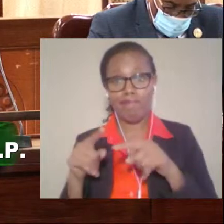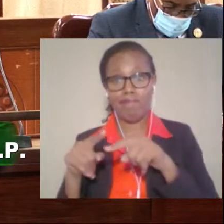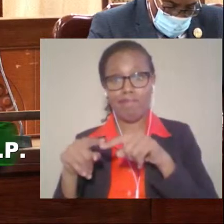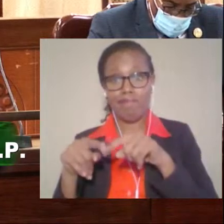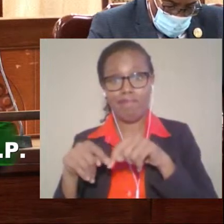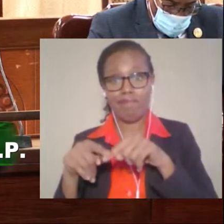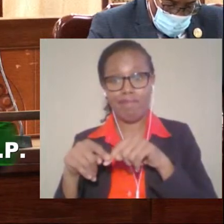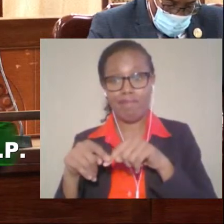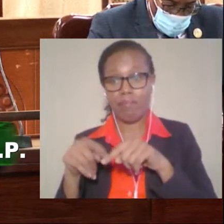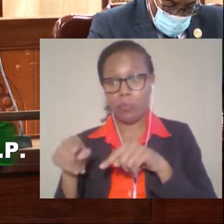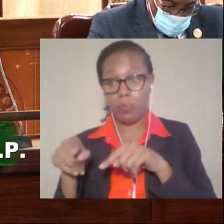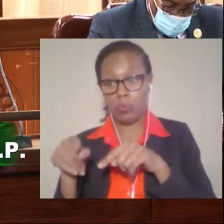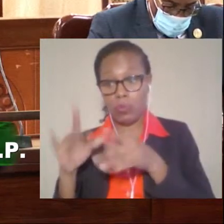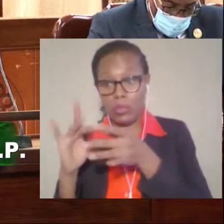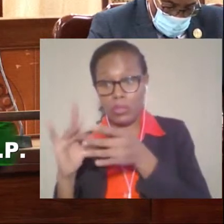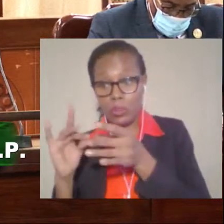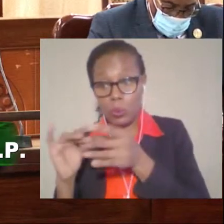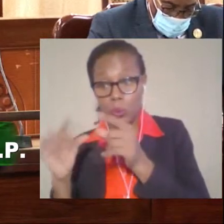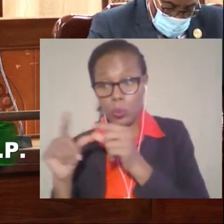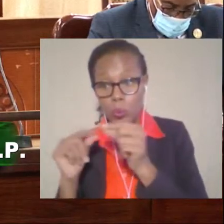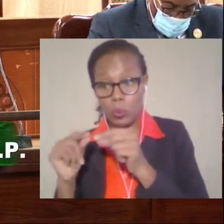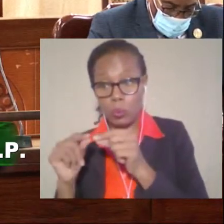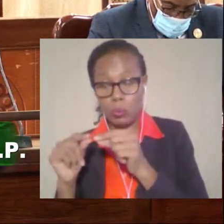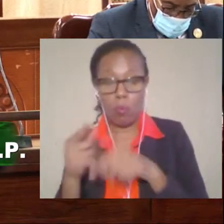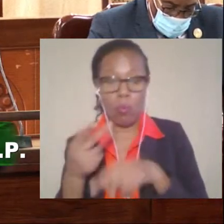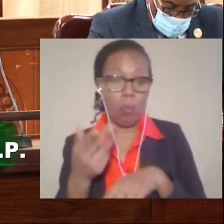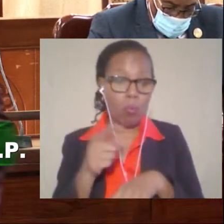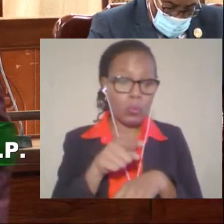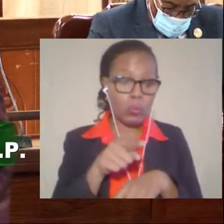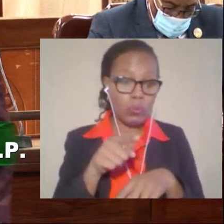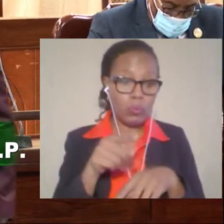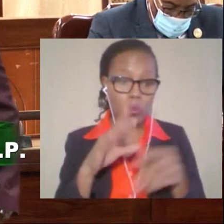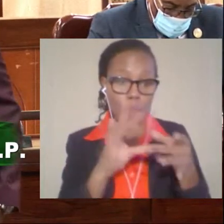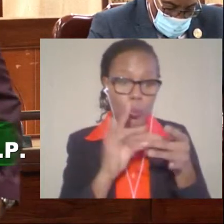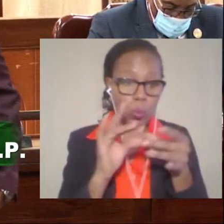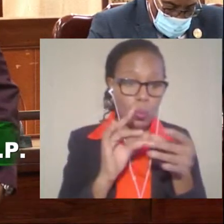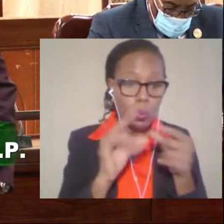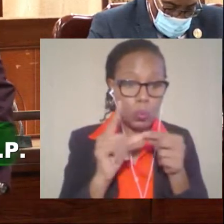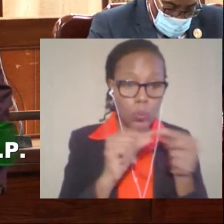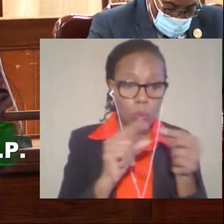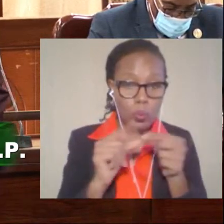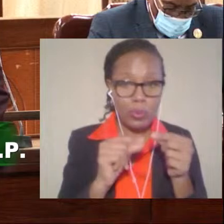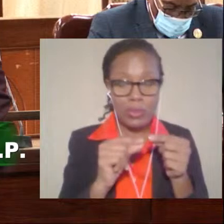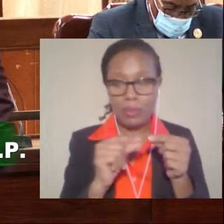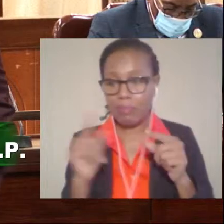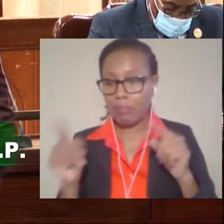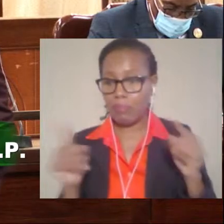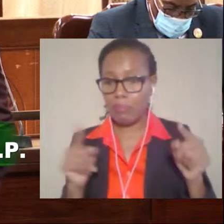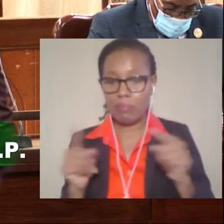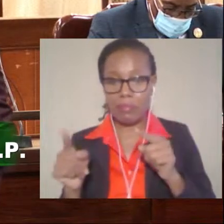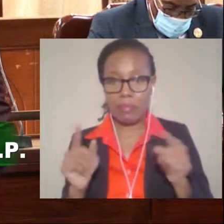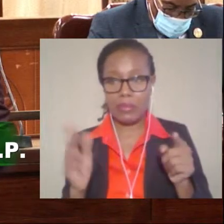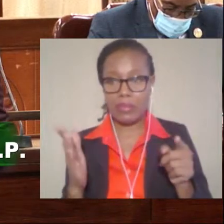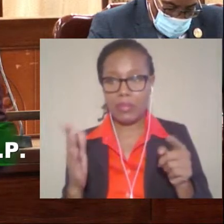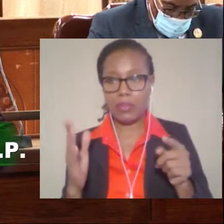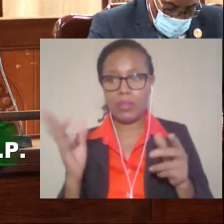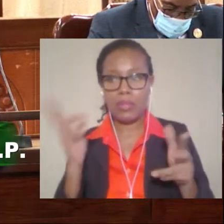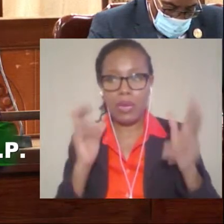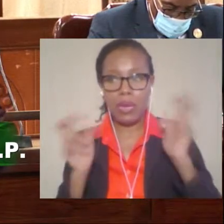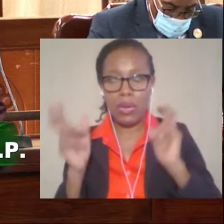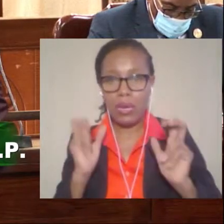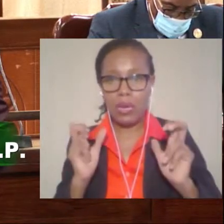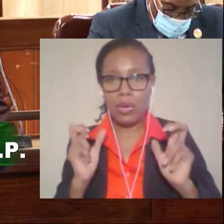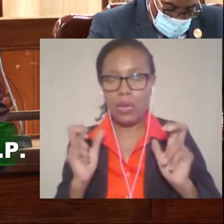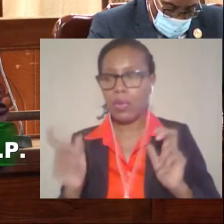you will hear differing opinions as to the viability of sugar industry itself or anything that has to do